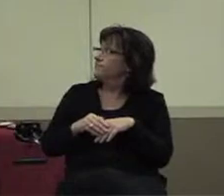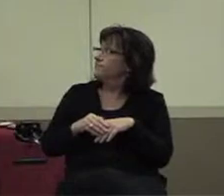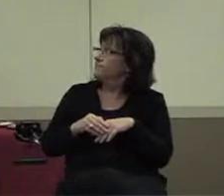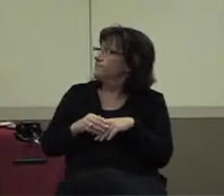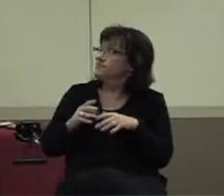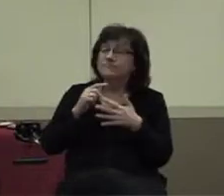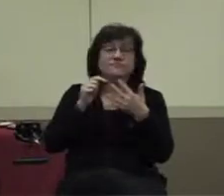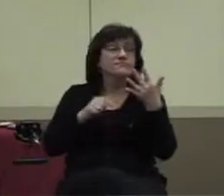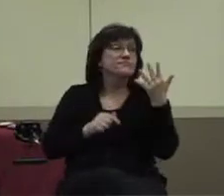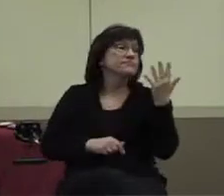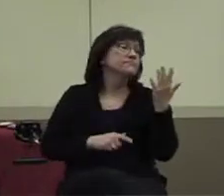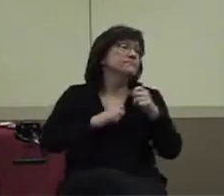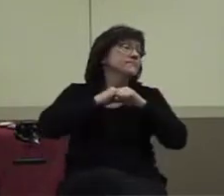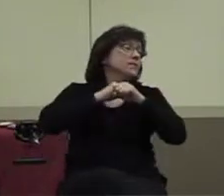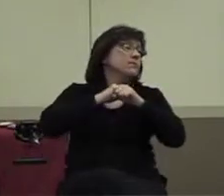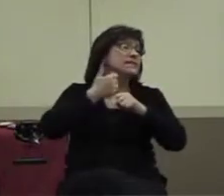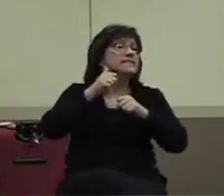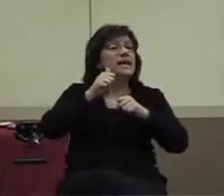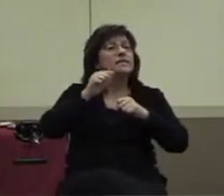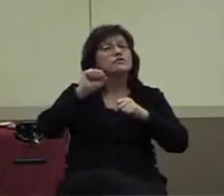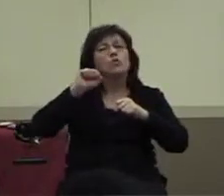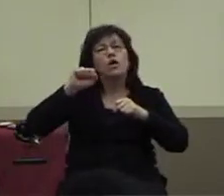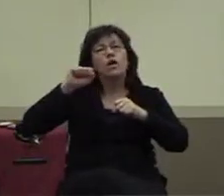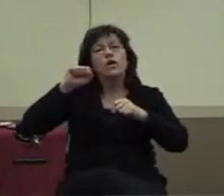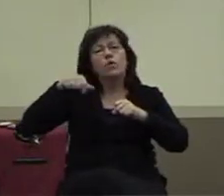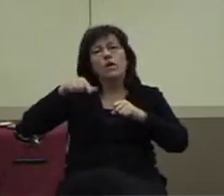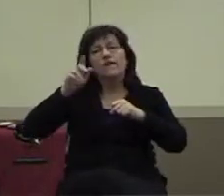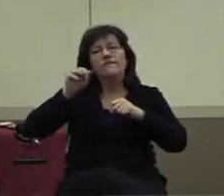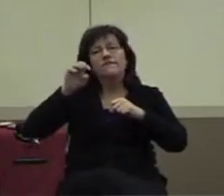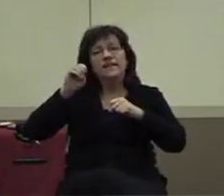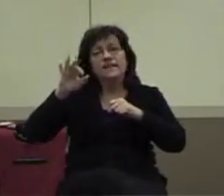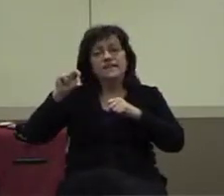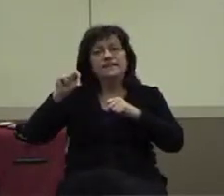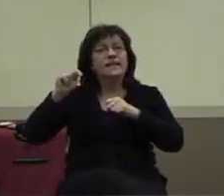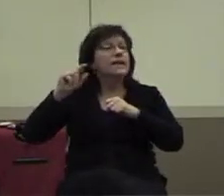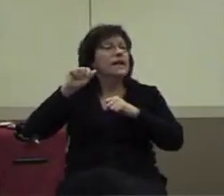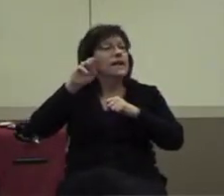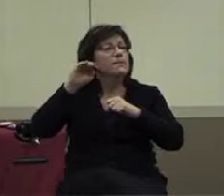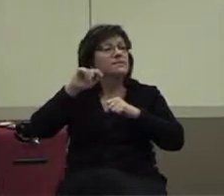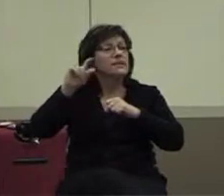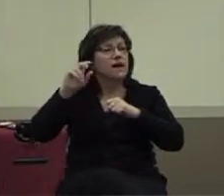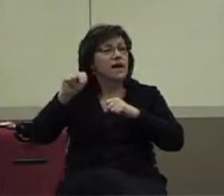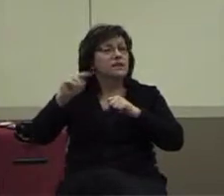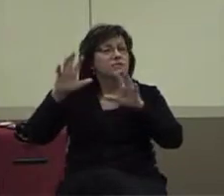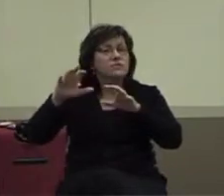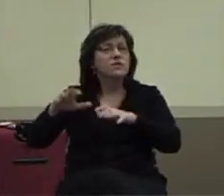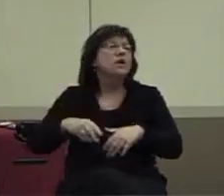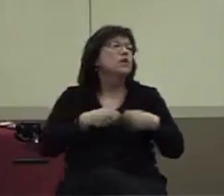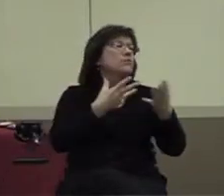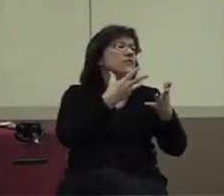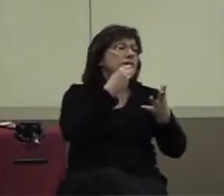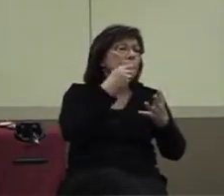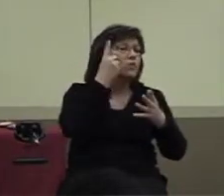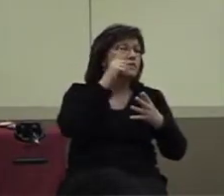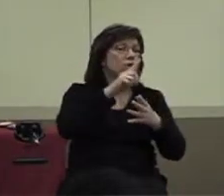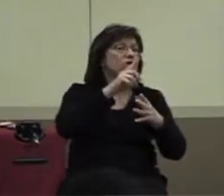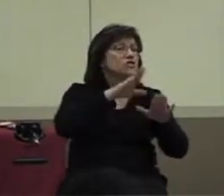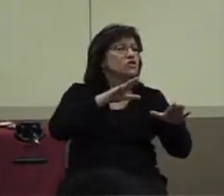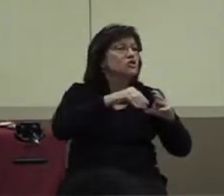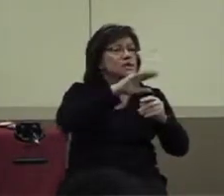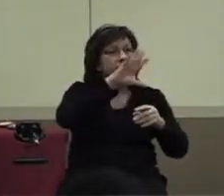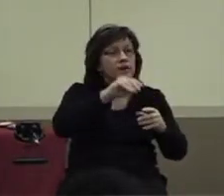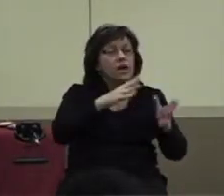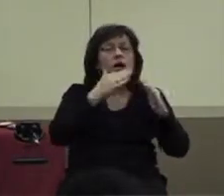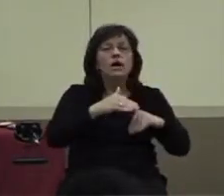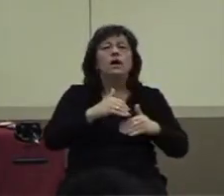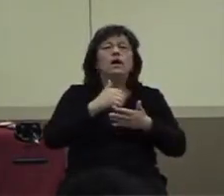of the Amazon rainforest, provide a day's worth of food for a villager in Uganda, help protect the Coral Triangle, offset your carbon footprint